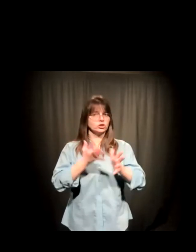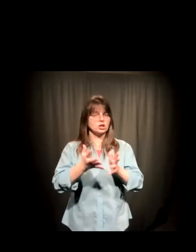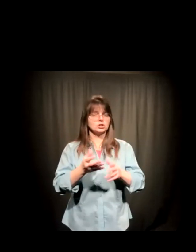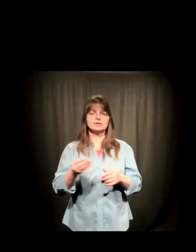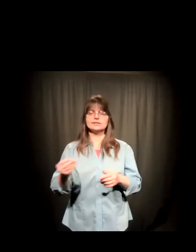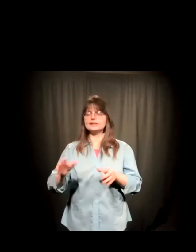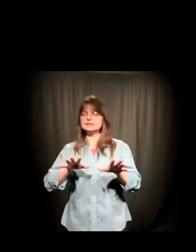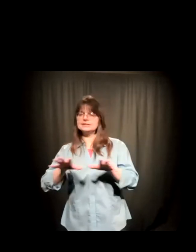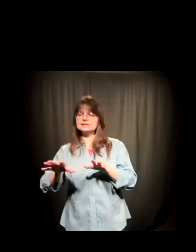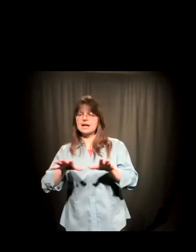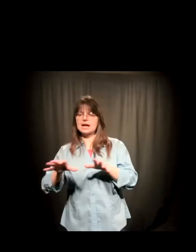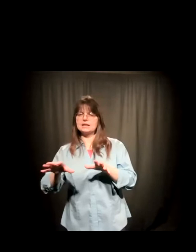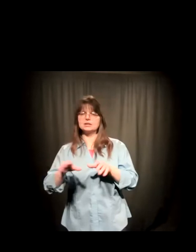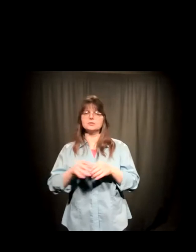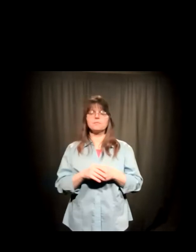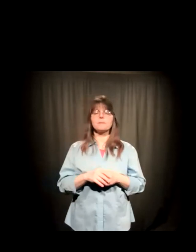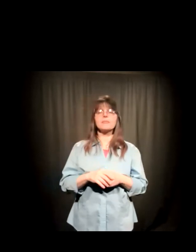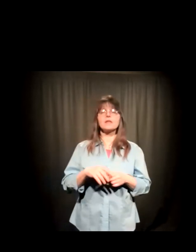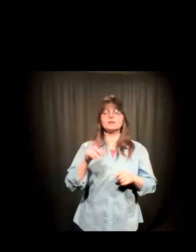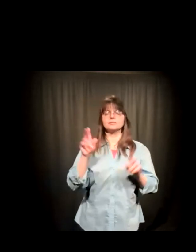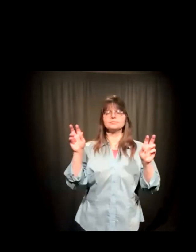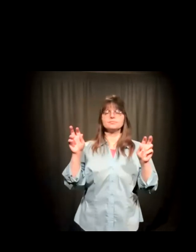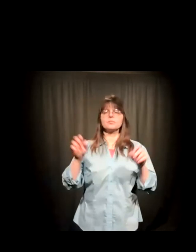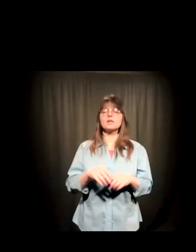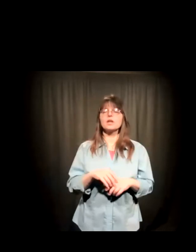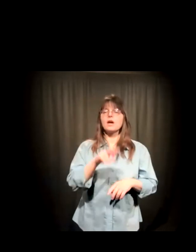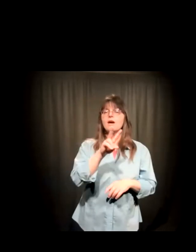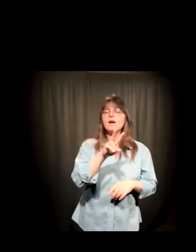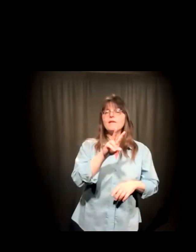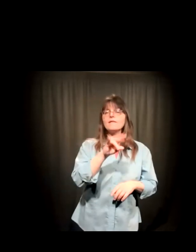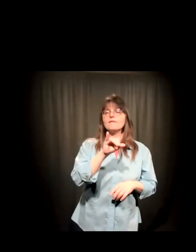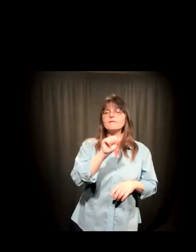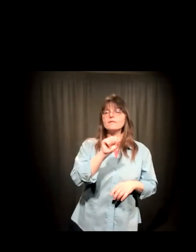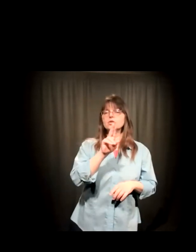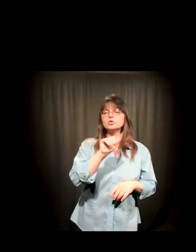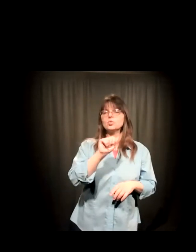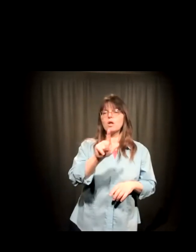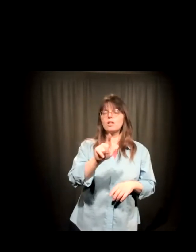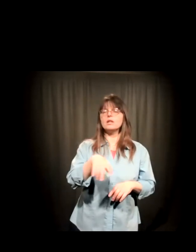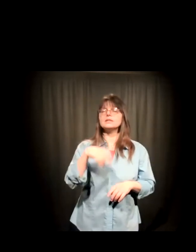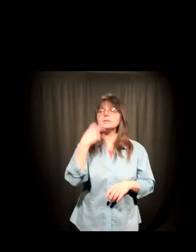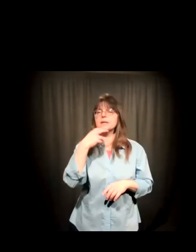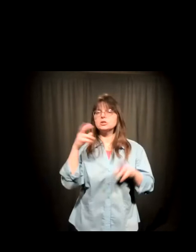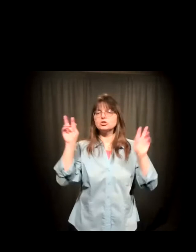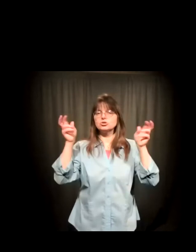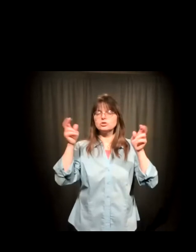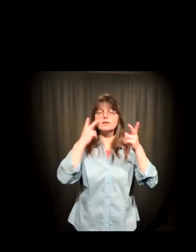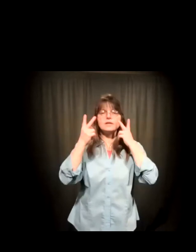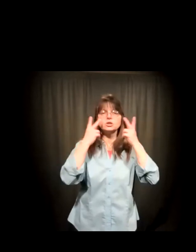Visible speech, as a little aside, visible speech is a phonetic alphabet that Bell's father